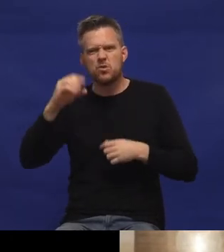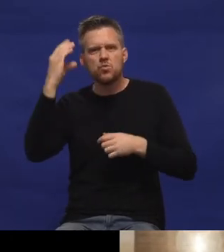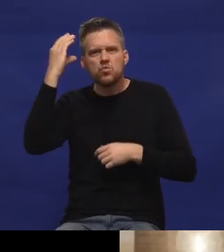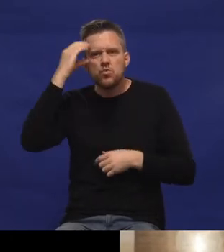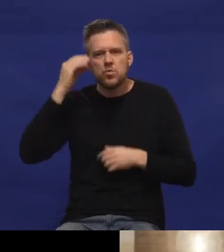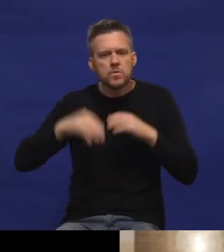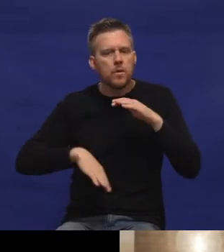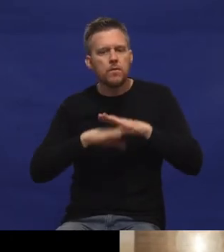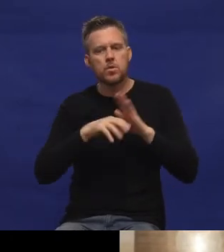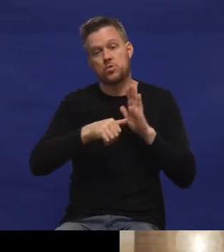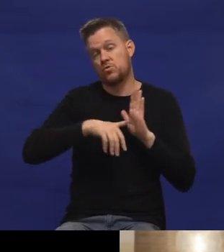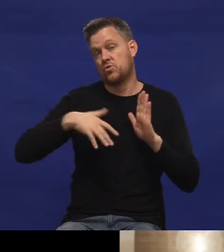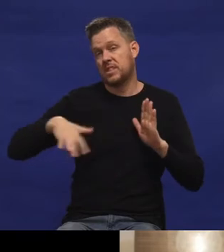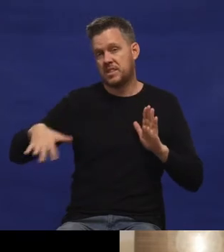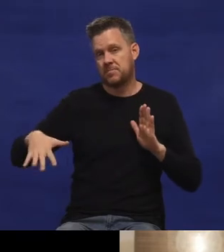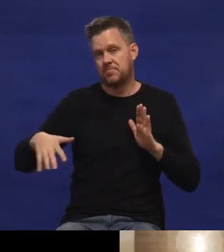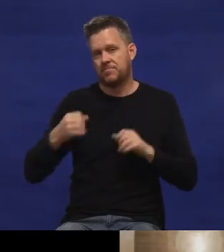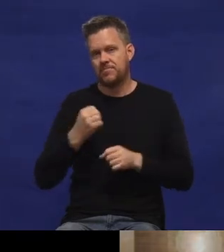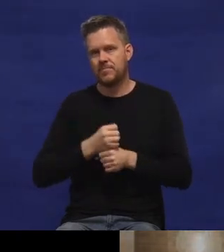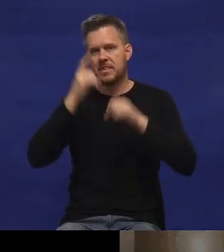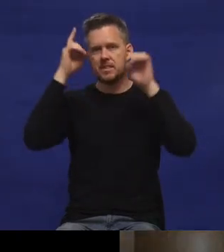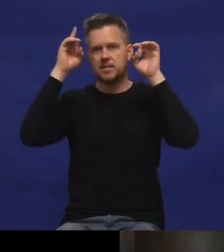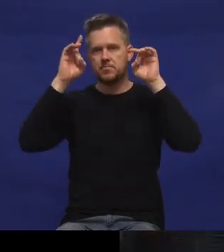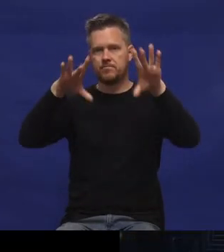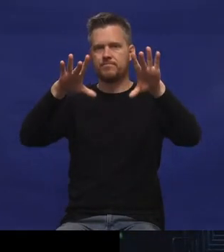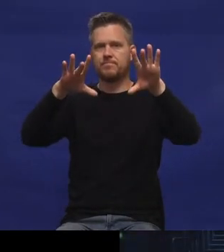beautiful treasure. God bless.